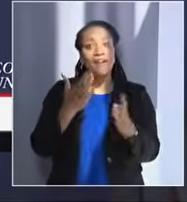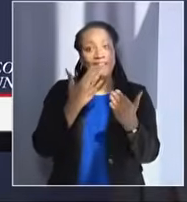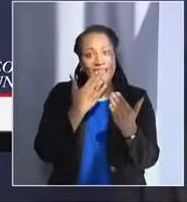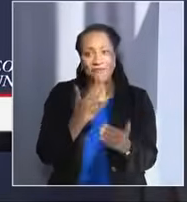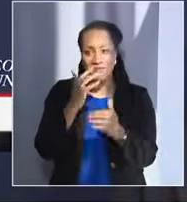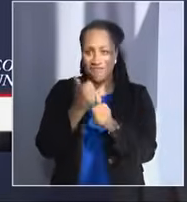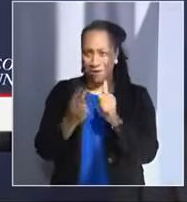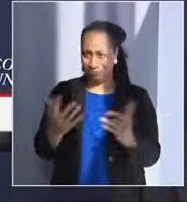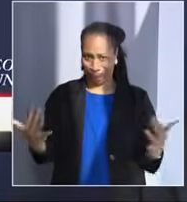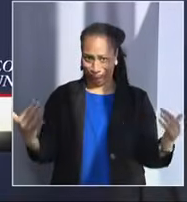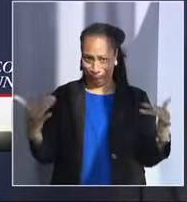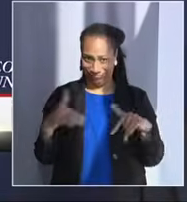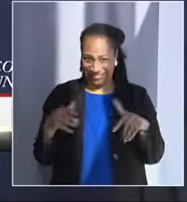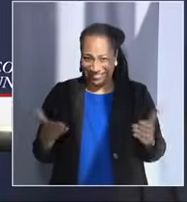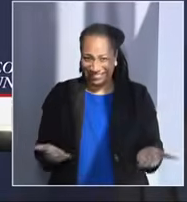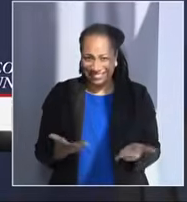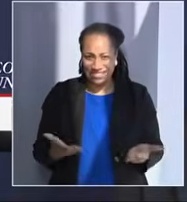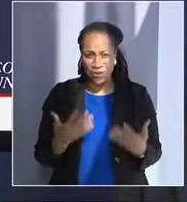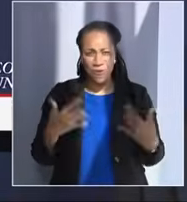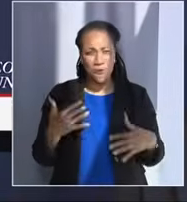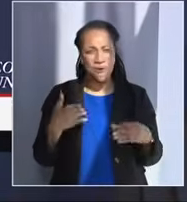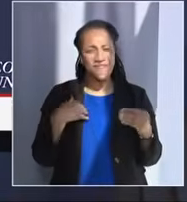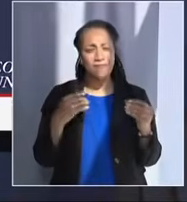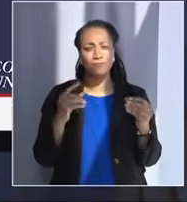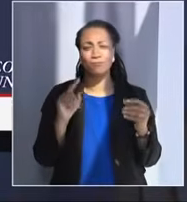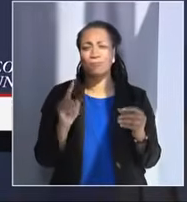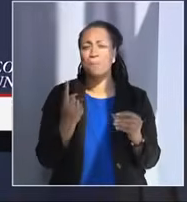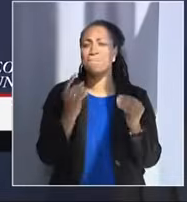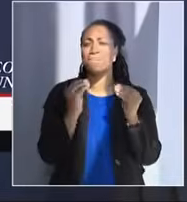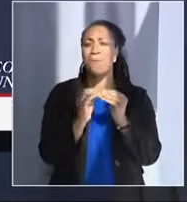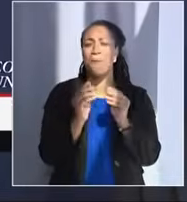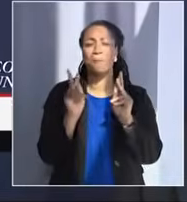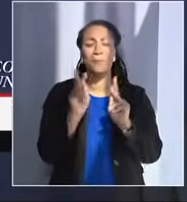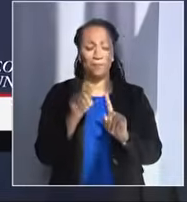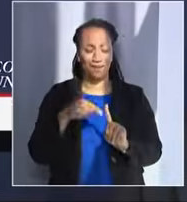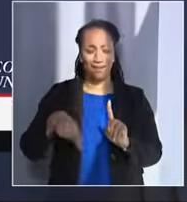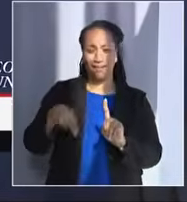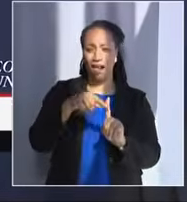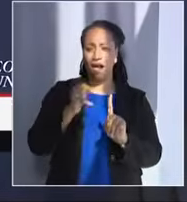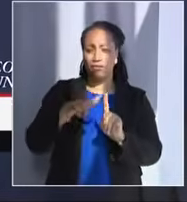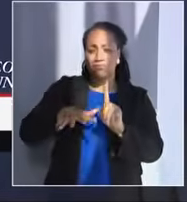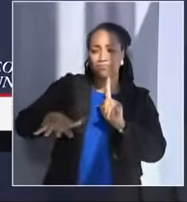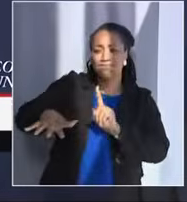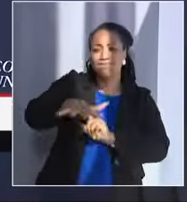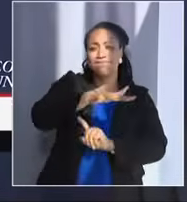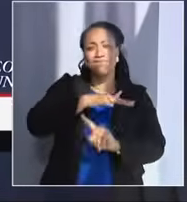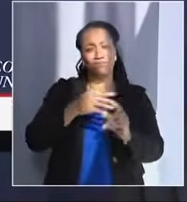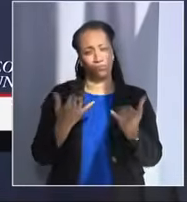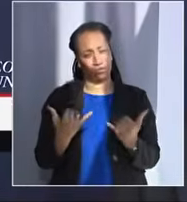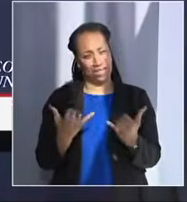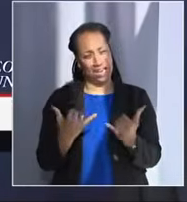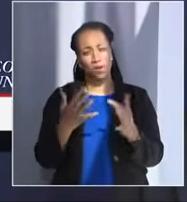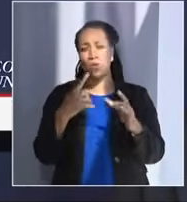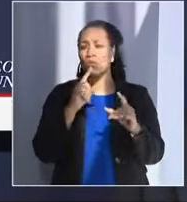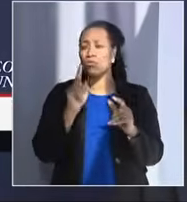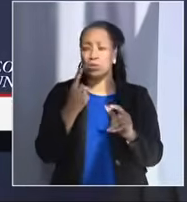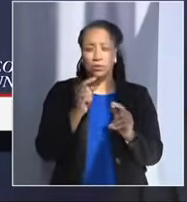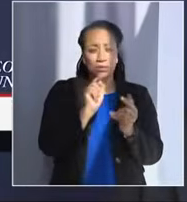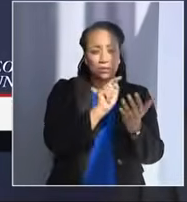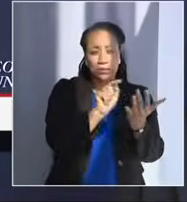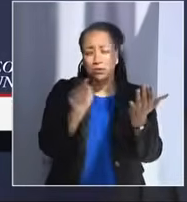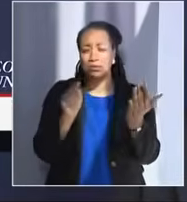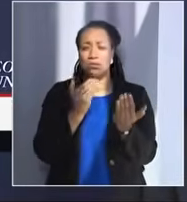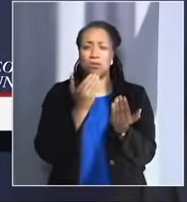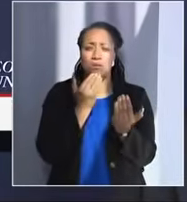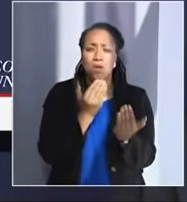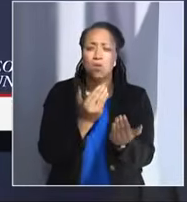people than we could fit here today. Our project partners led by Whiting, Turner, and Smith Group, to the many city officials who